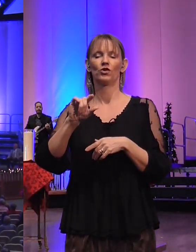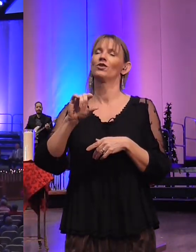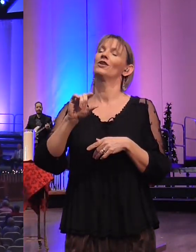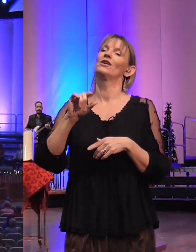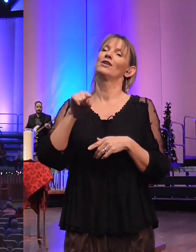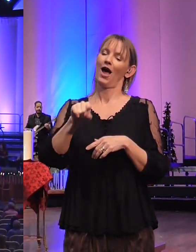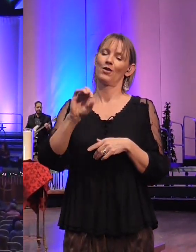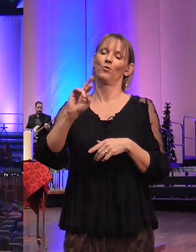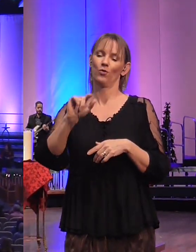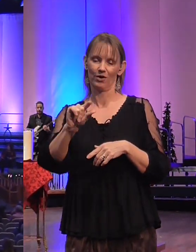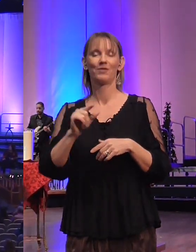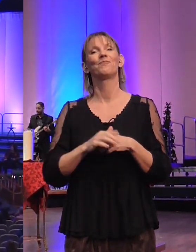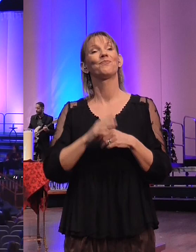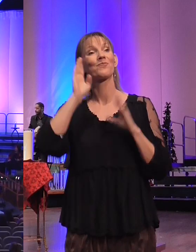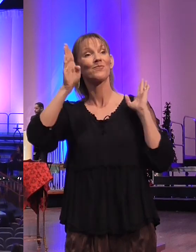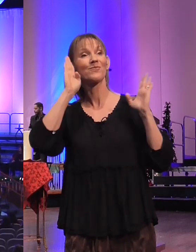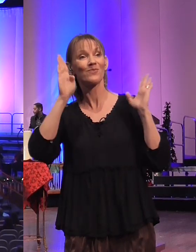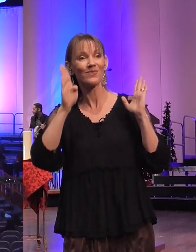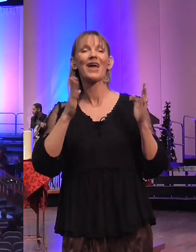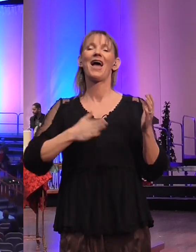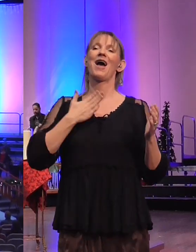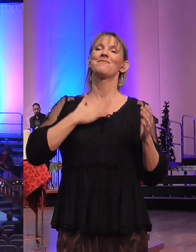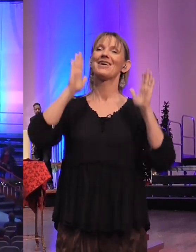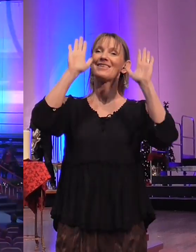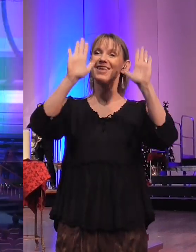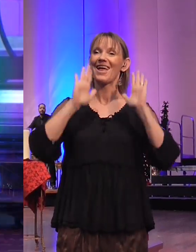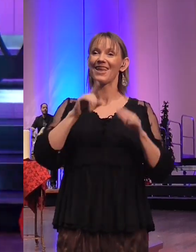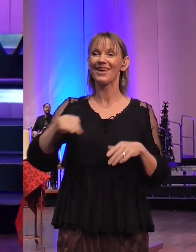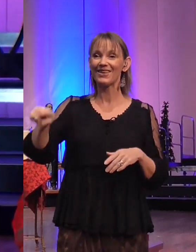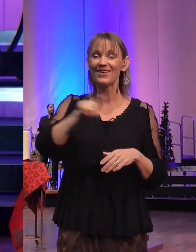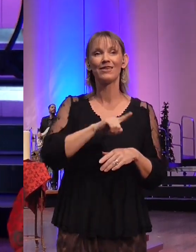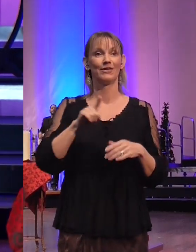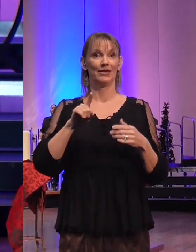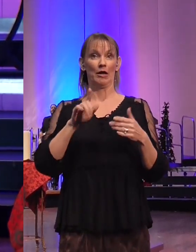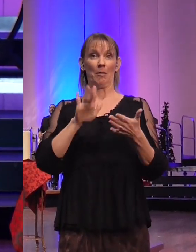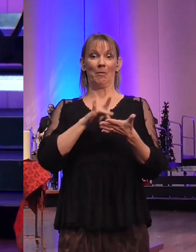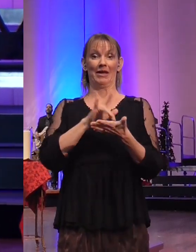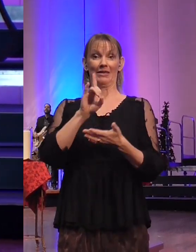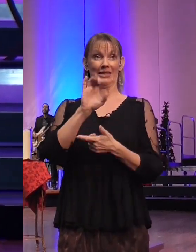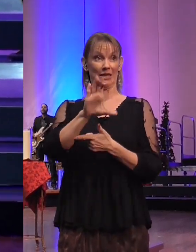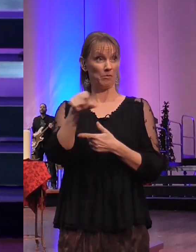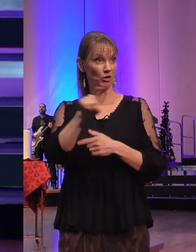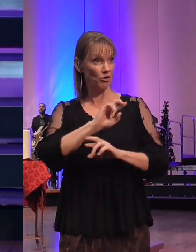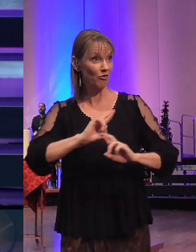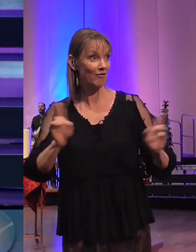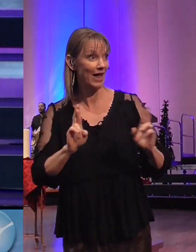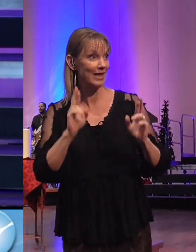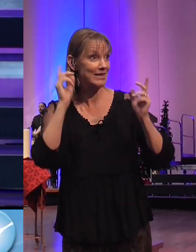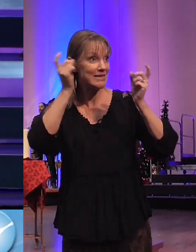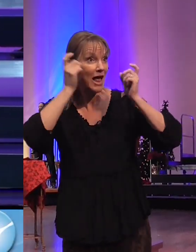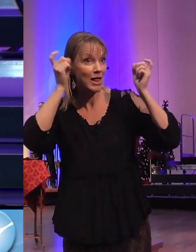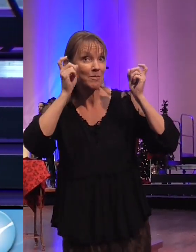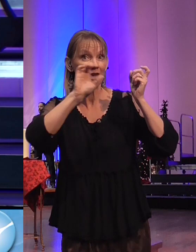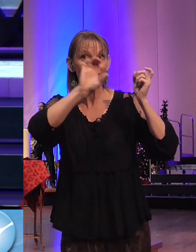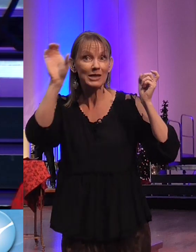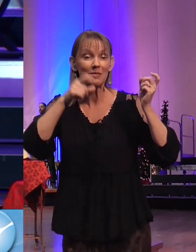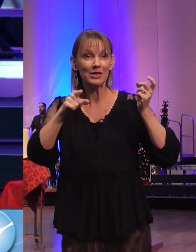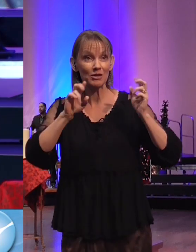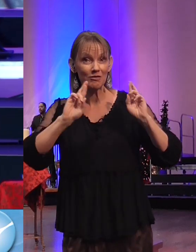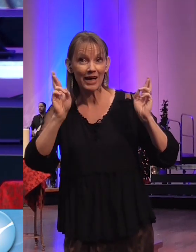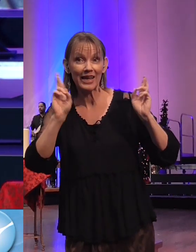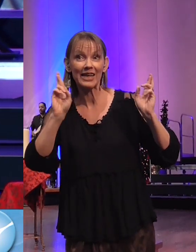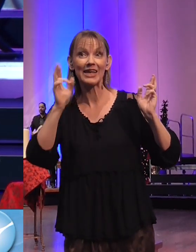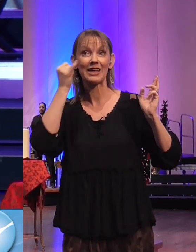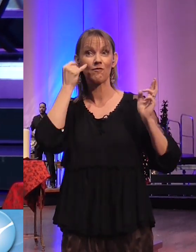Hello, Mile High. Happy Sunday to you all. It is the middle of December. Is everyone ready? If they're celebrating Christmas, are you ready for